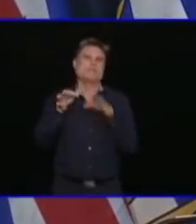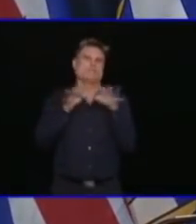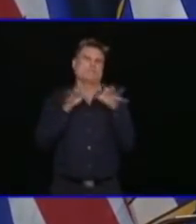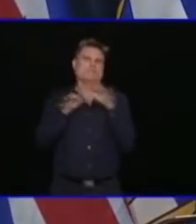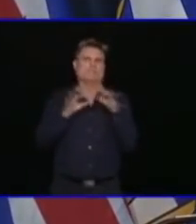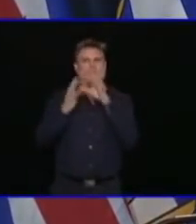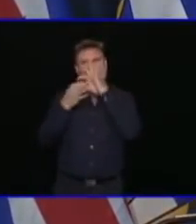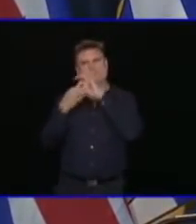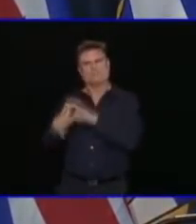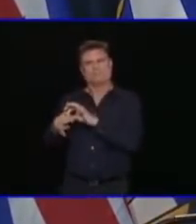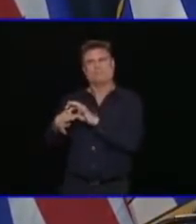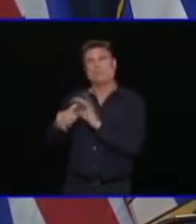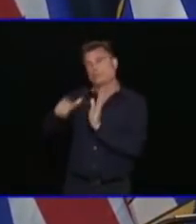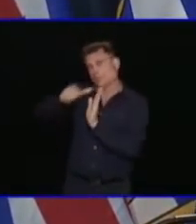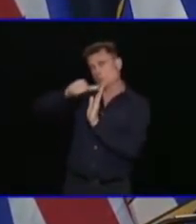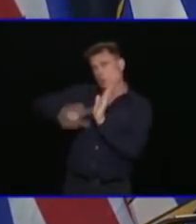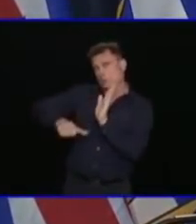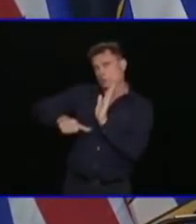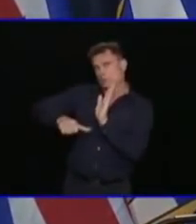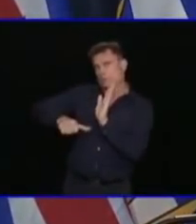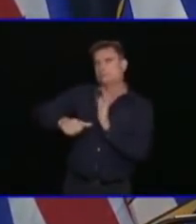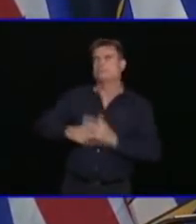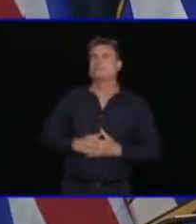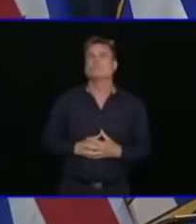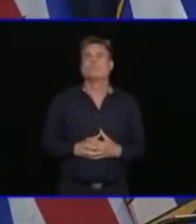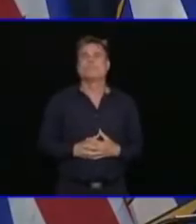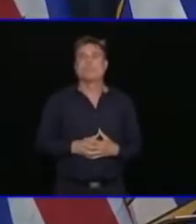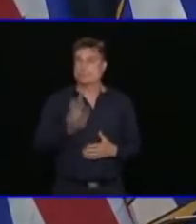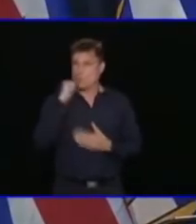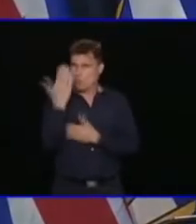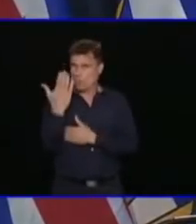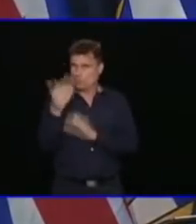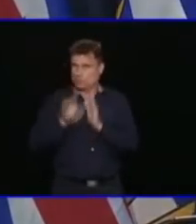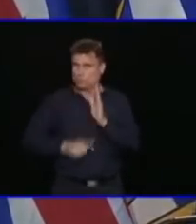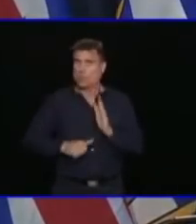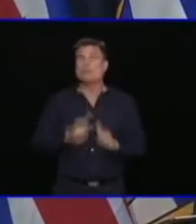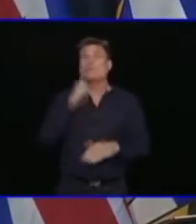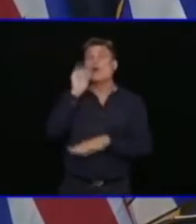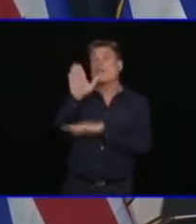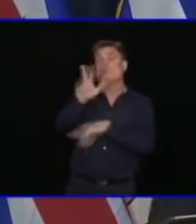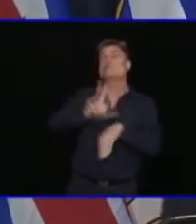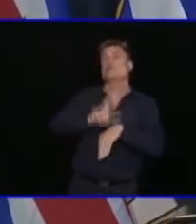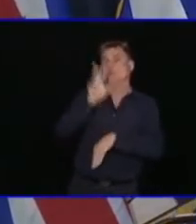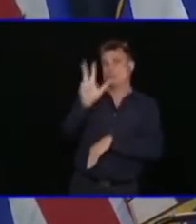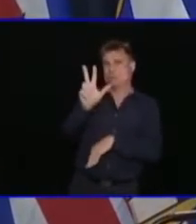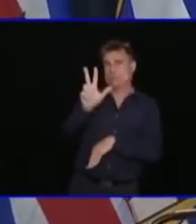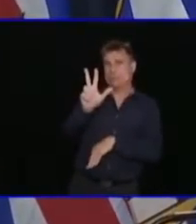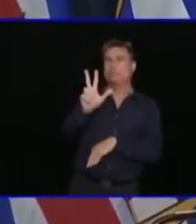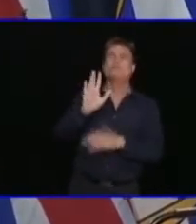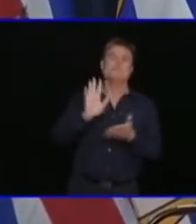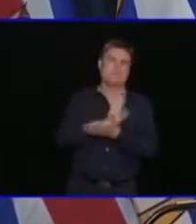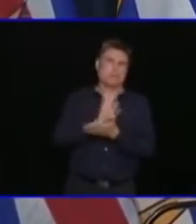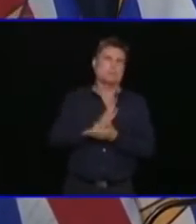we will be presenting a written statement. And with that, I'm honored to introduce Dr. Bonnie Henry.